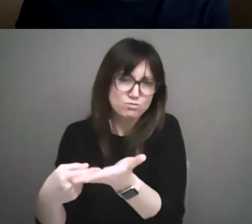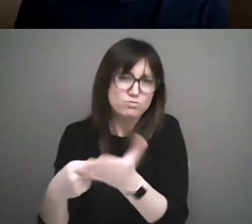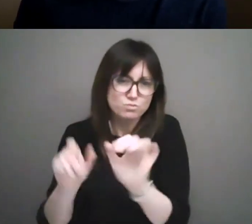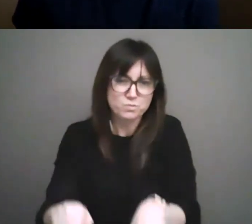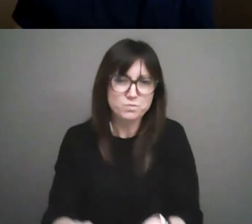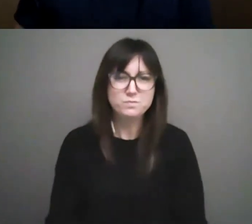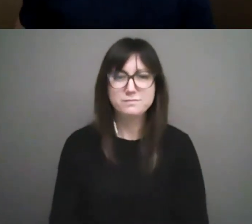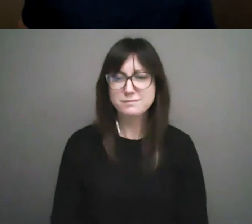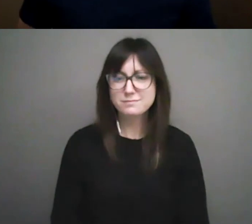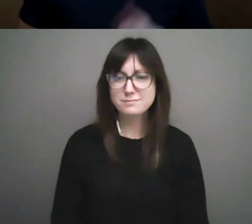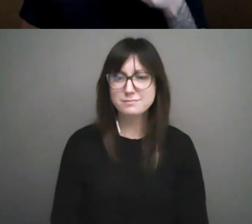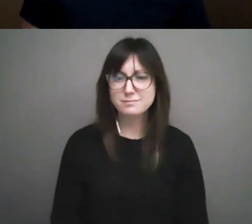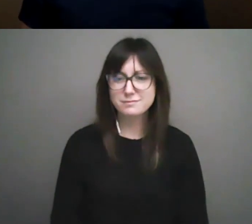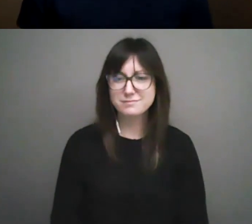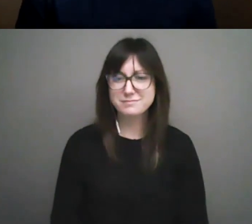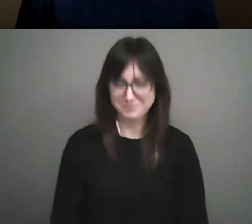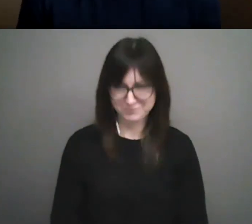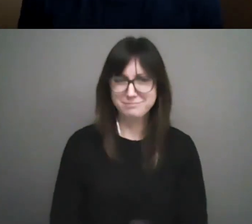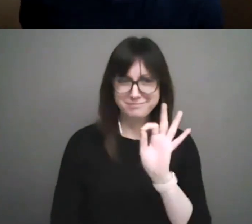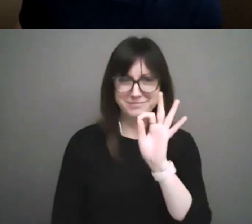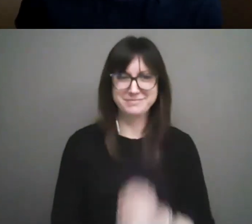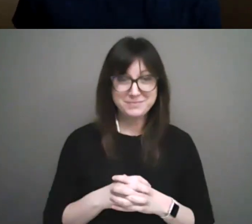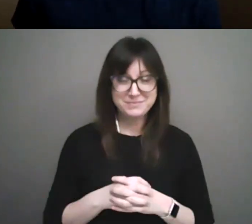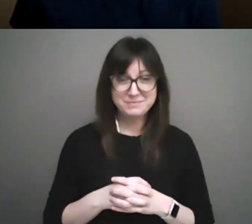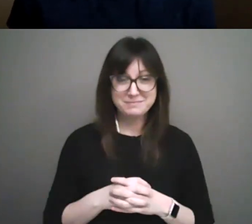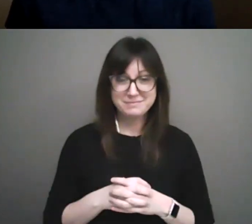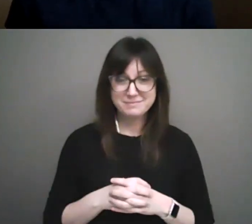out. Perfect.